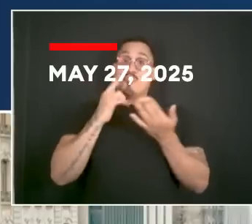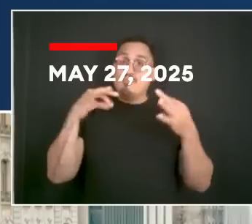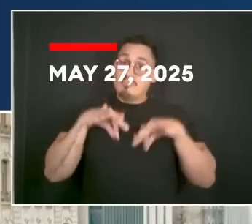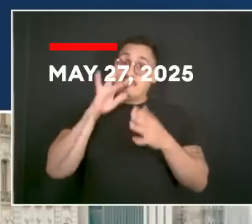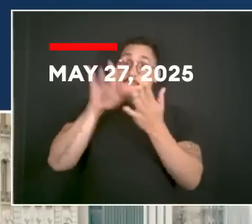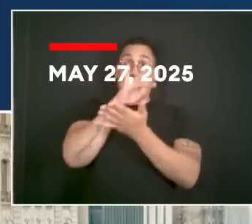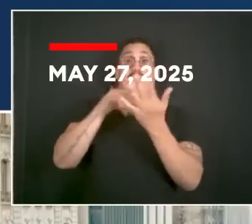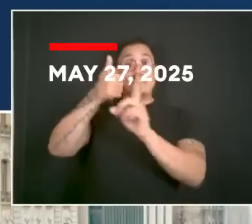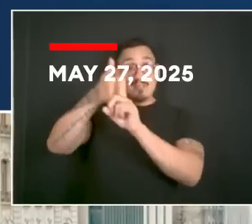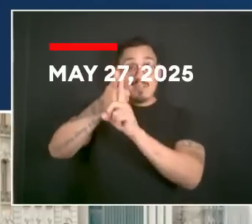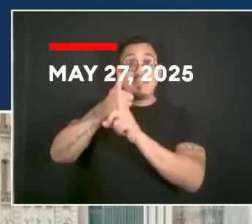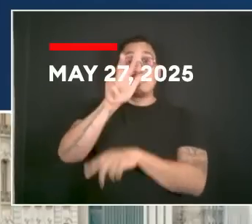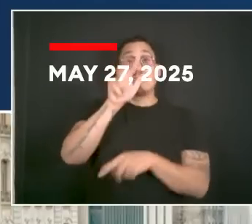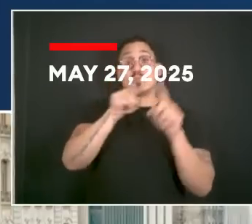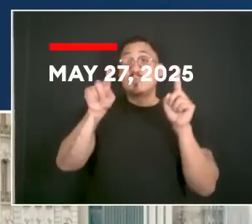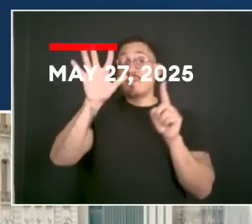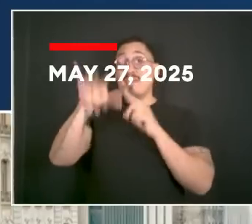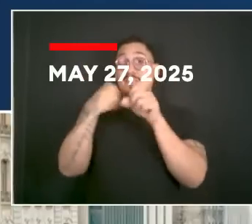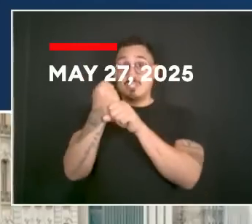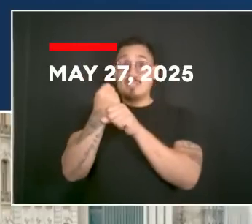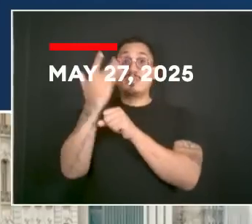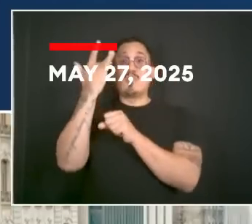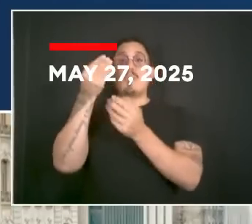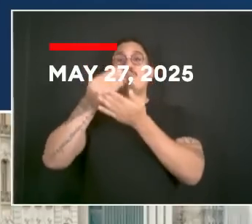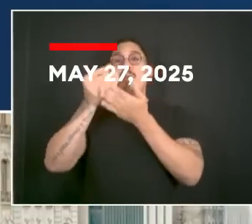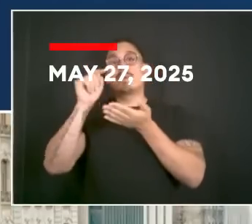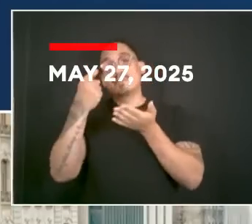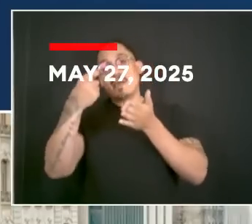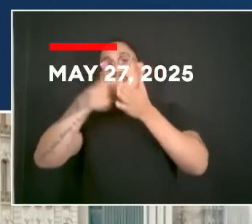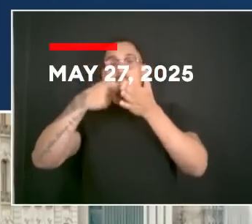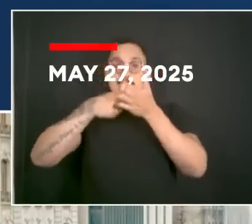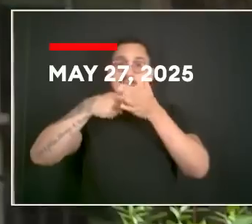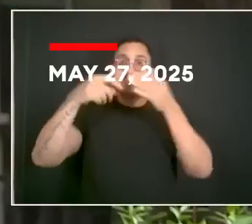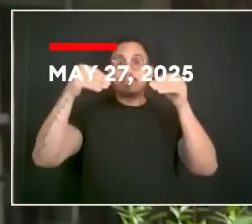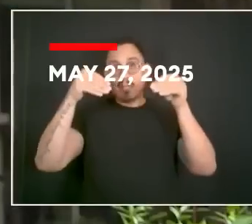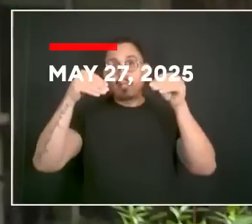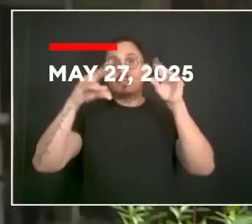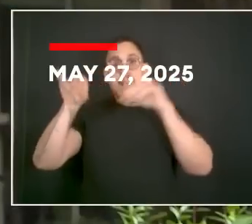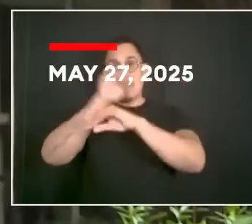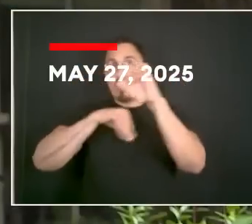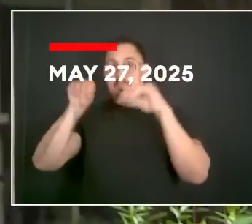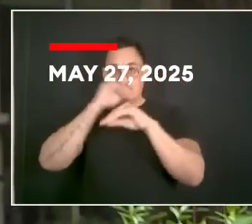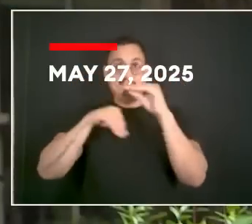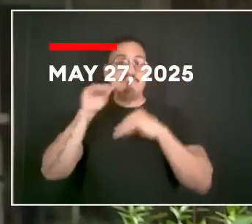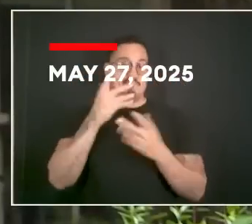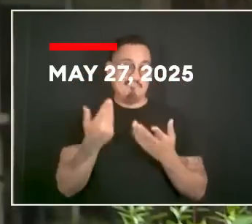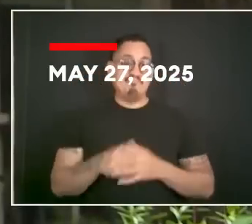increased property and sale tax initiatives. So let's move on. Let's grab a few